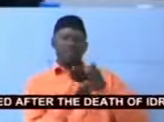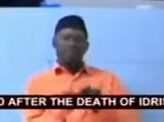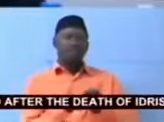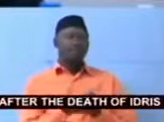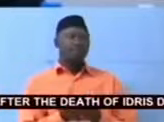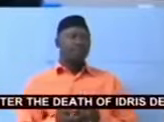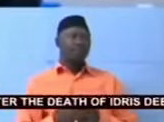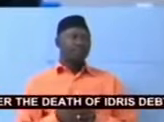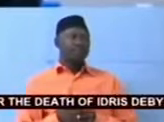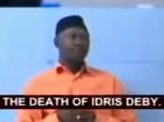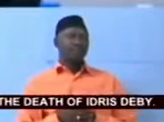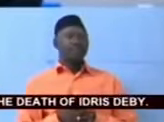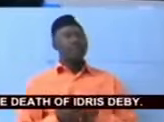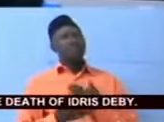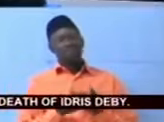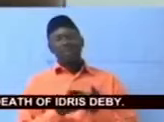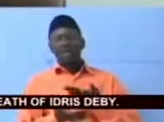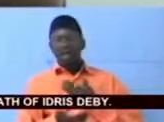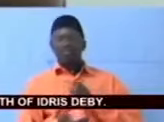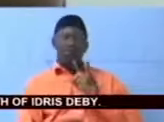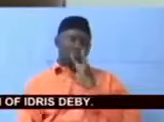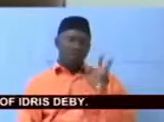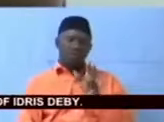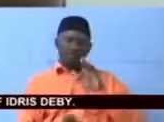Interpretation booth, may we have Wolof, please?